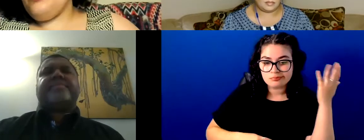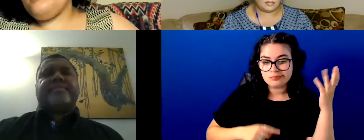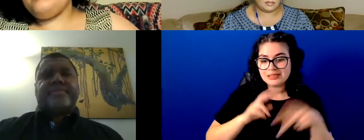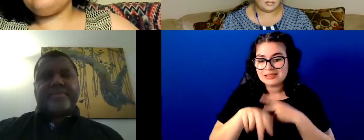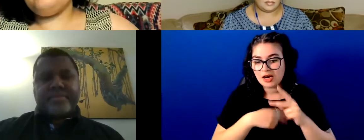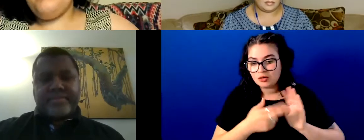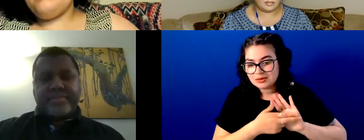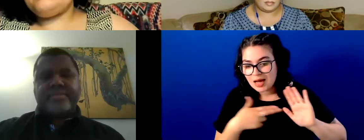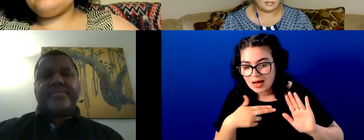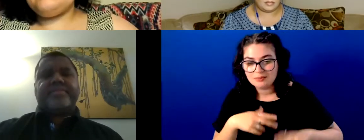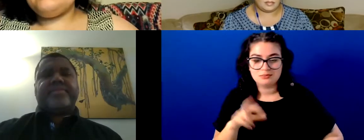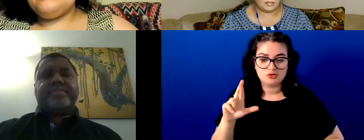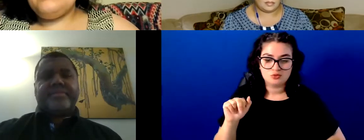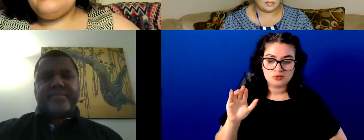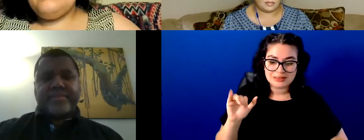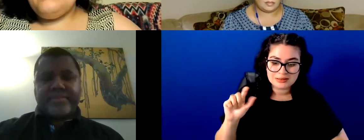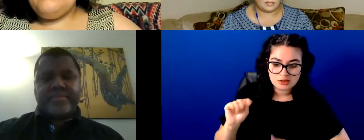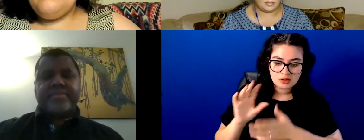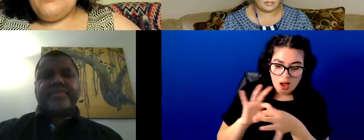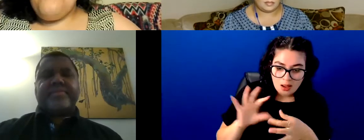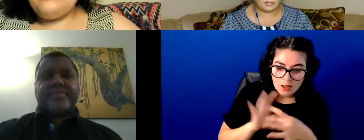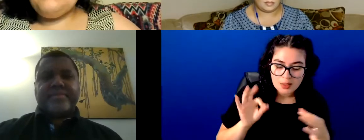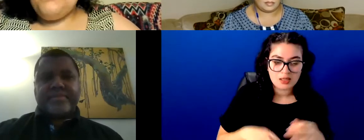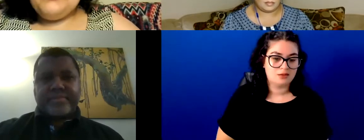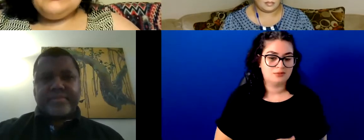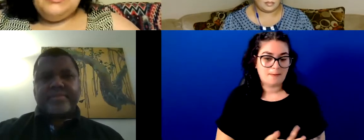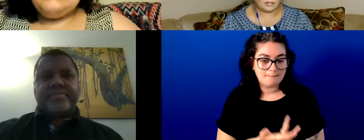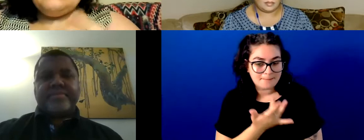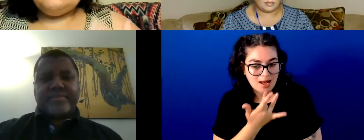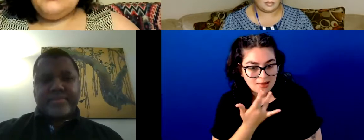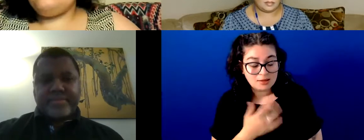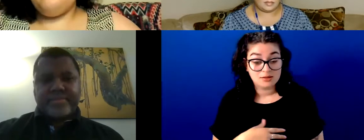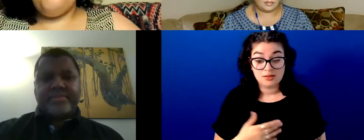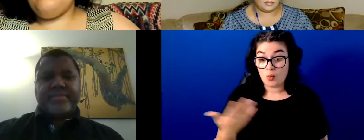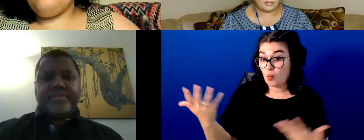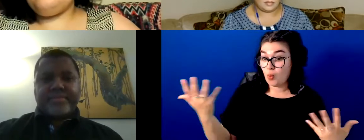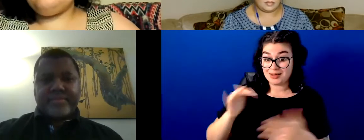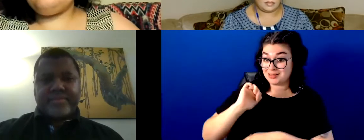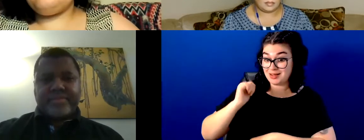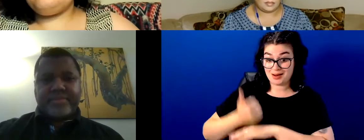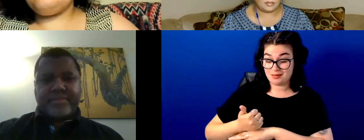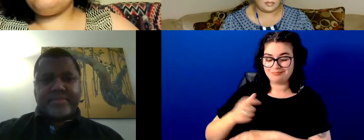racist comments and biases that white supremacy has said about